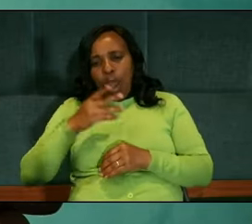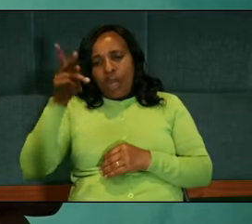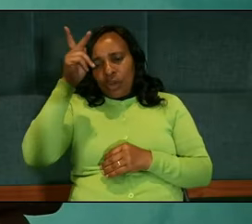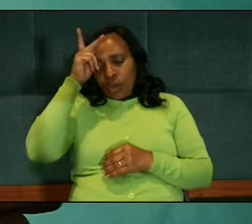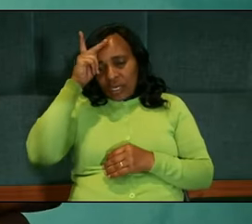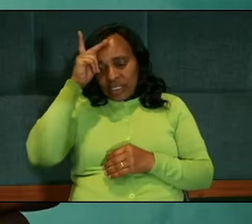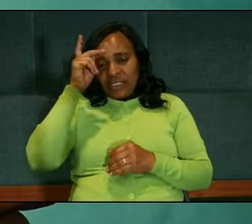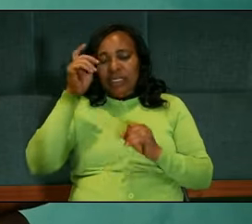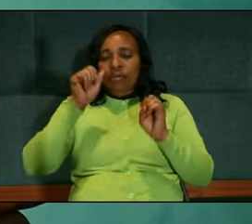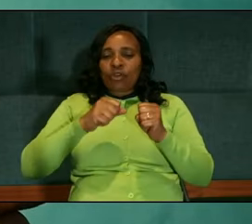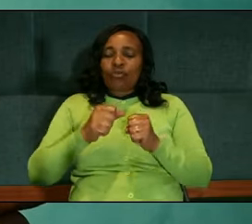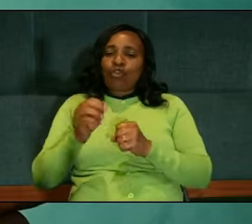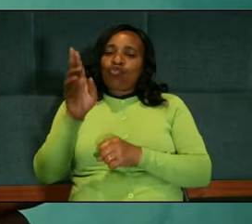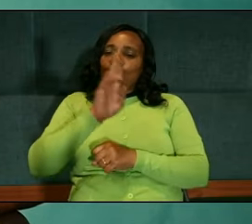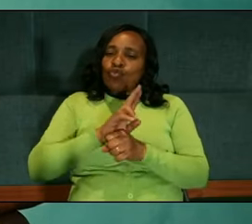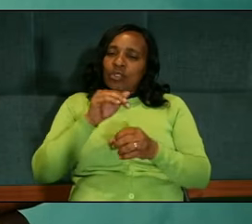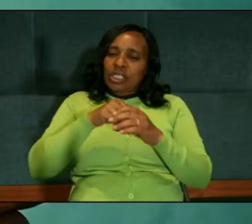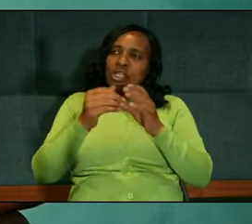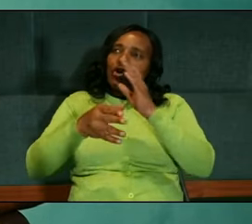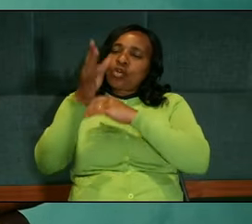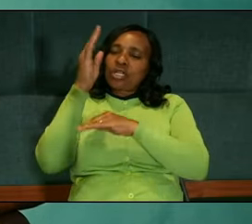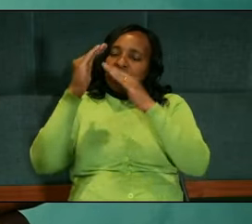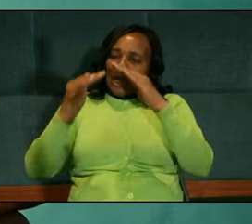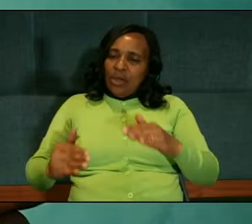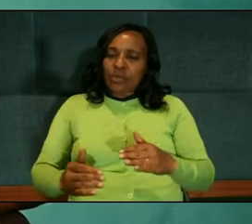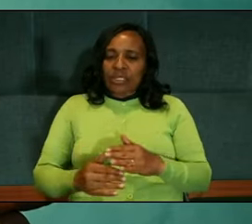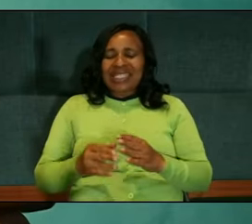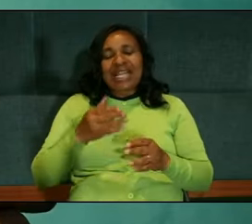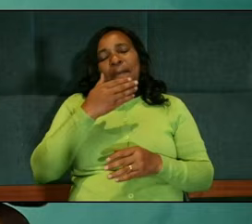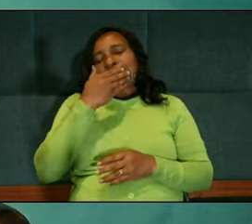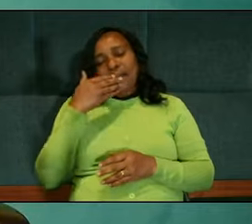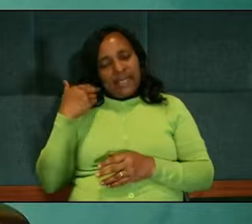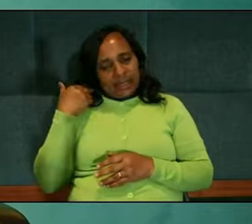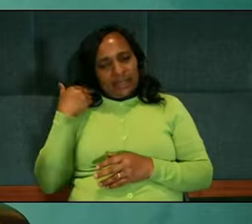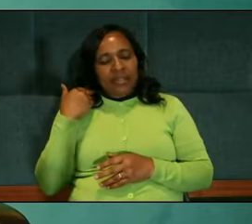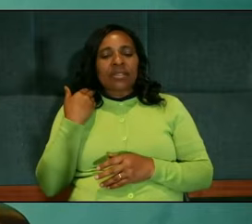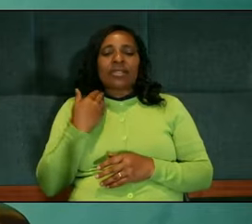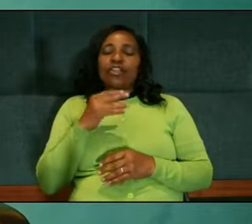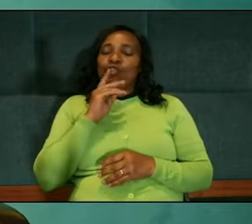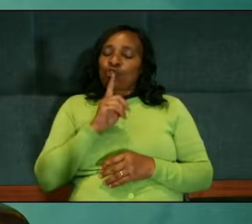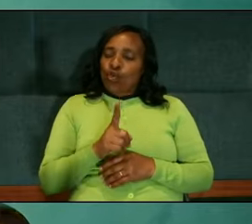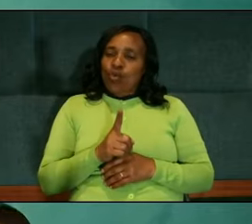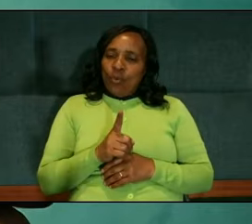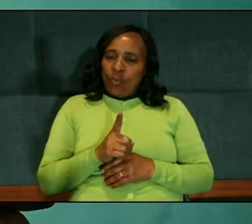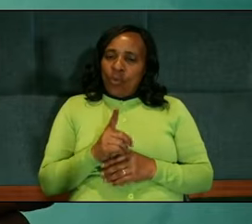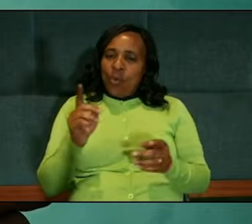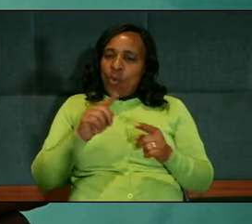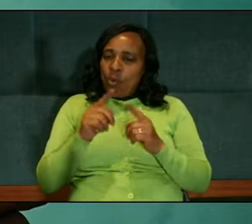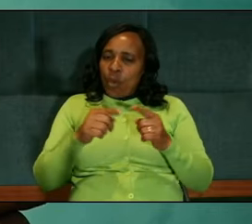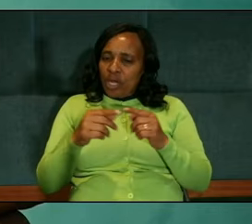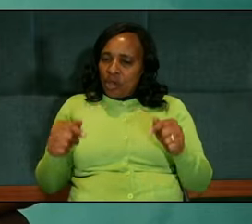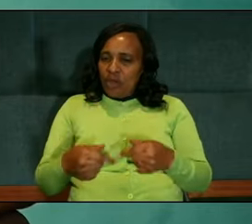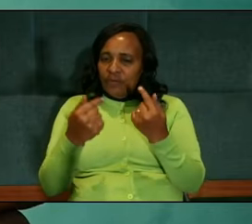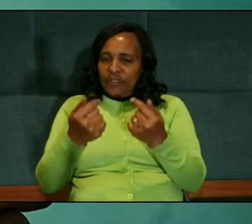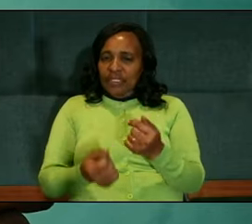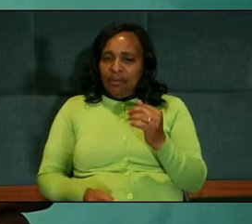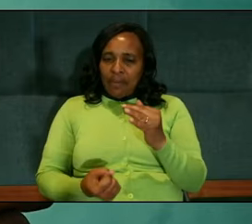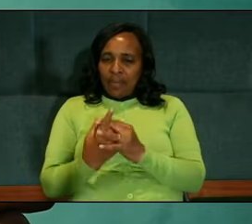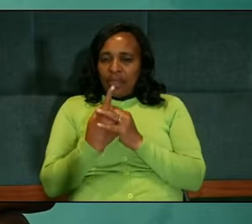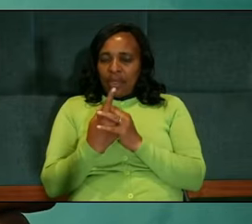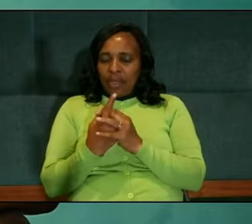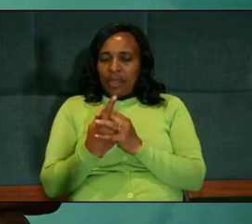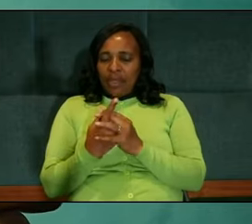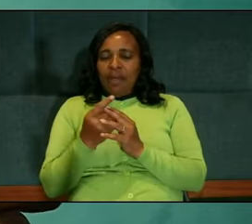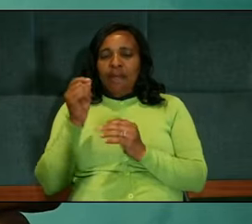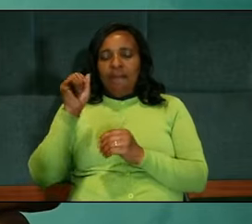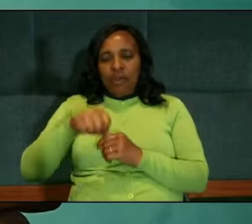supposed to use those in God's house to the best of our ability. So when conflict arises, we're